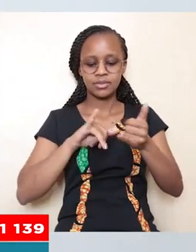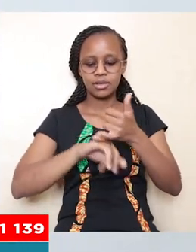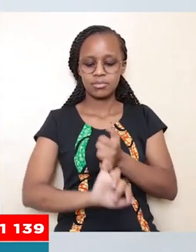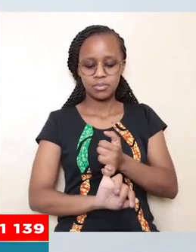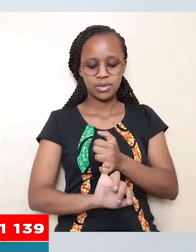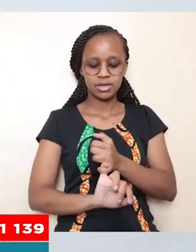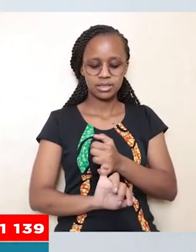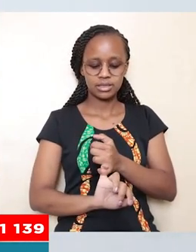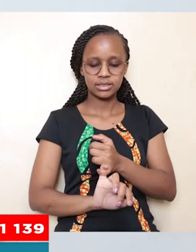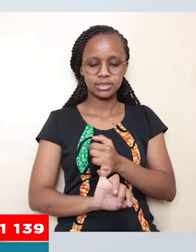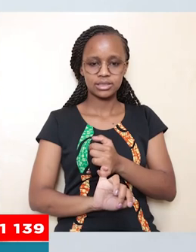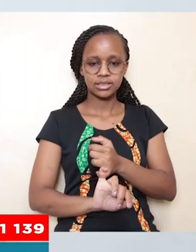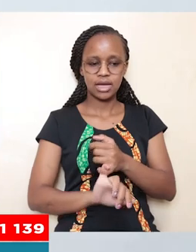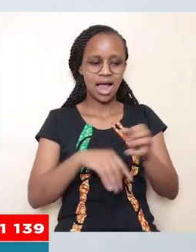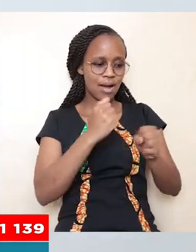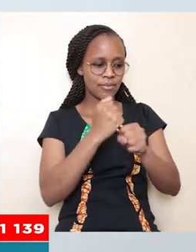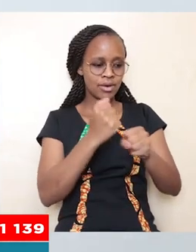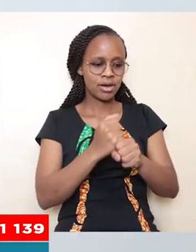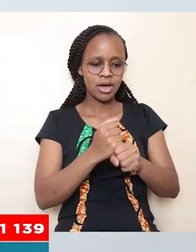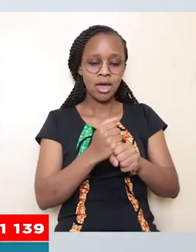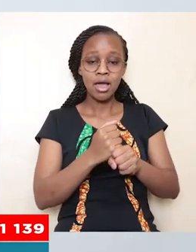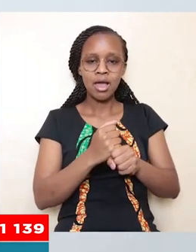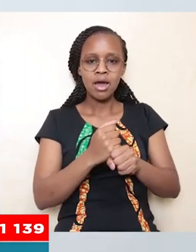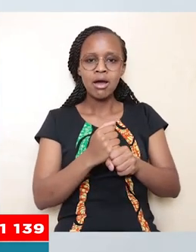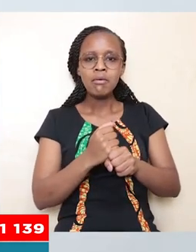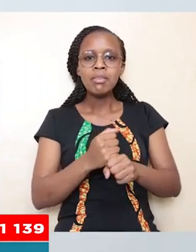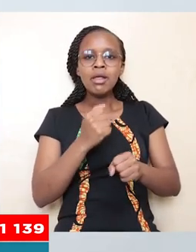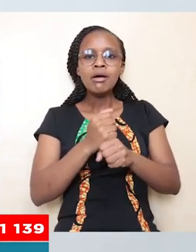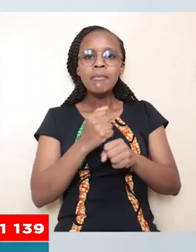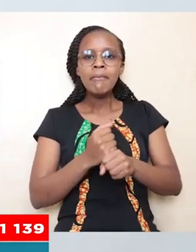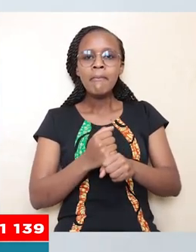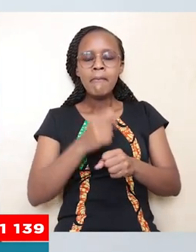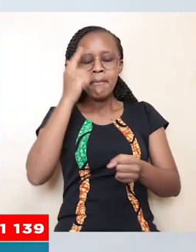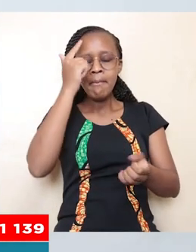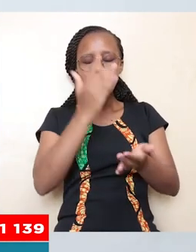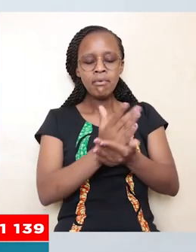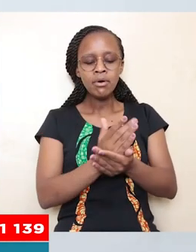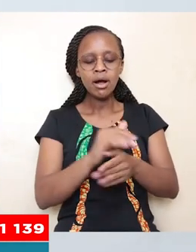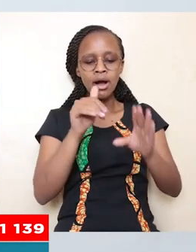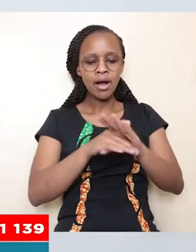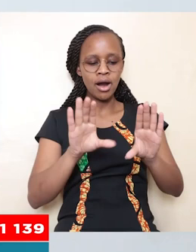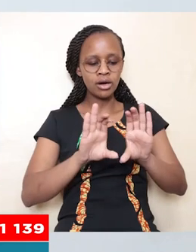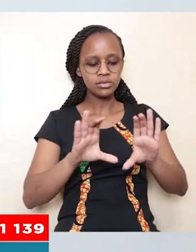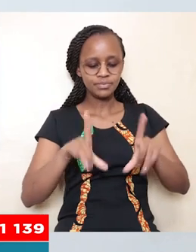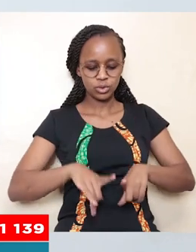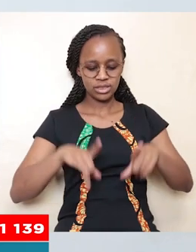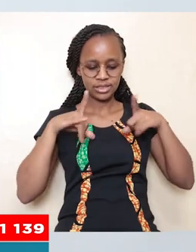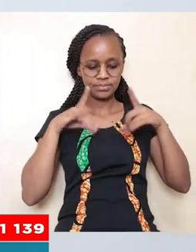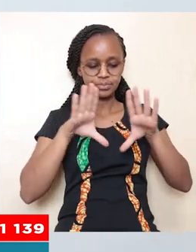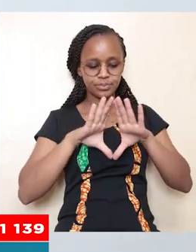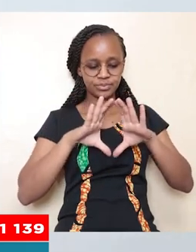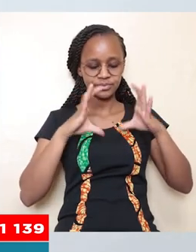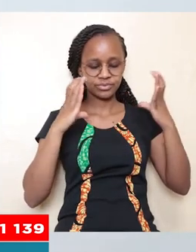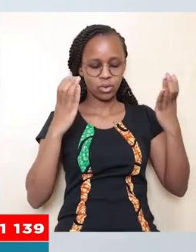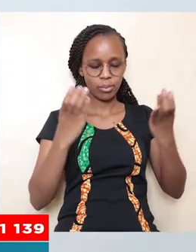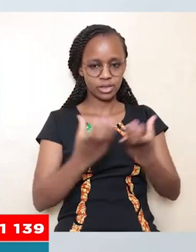is concocted, it is concocted to be lived in a society. And that is why